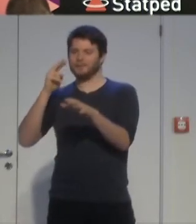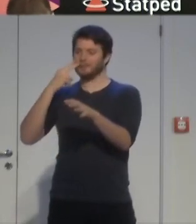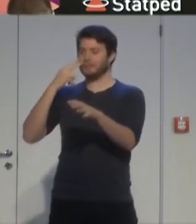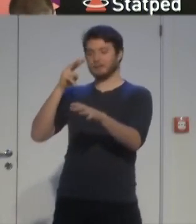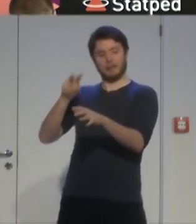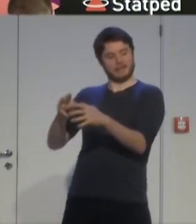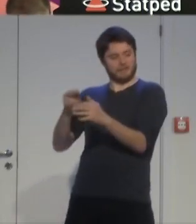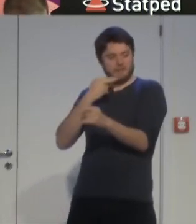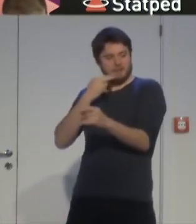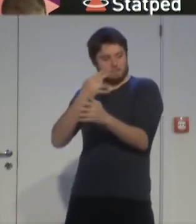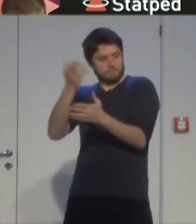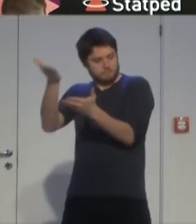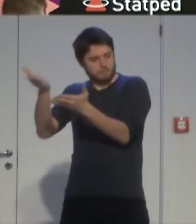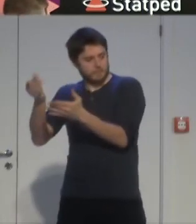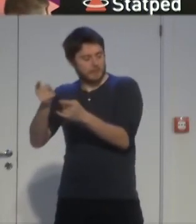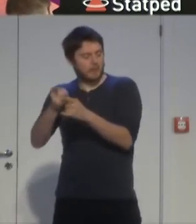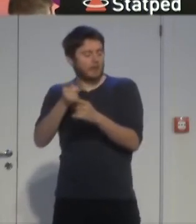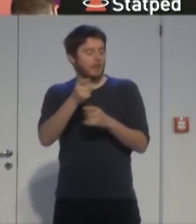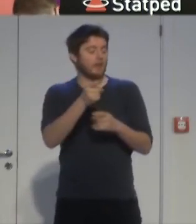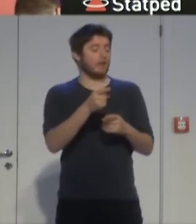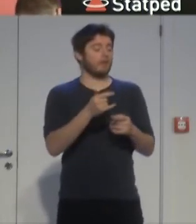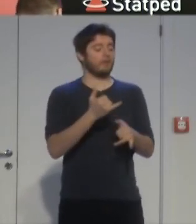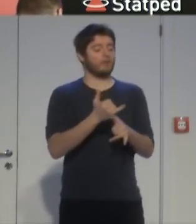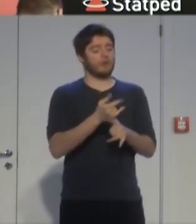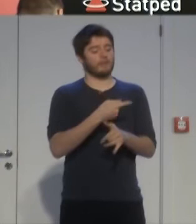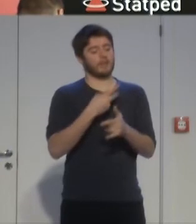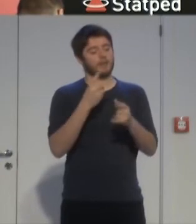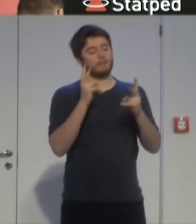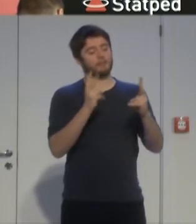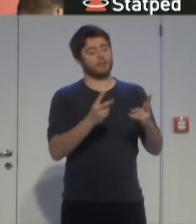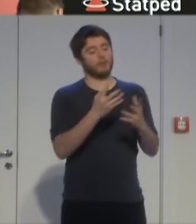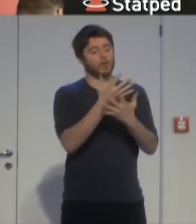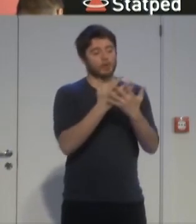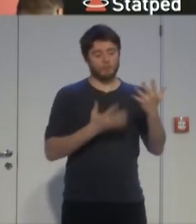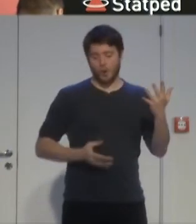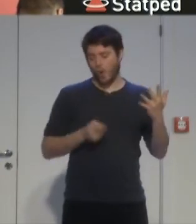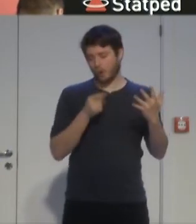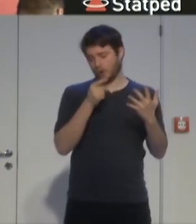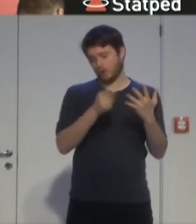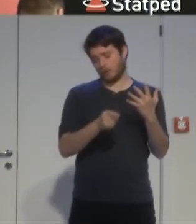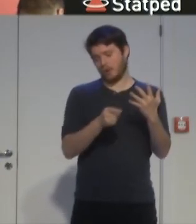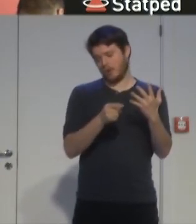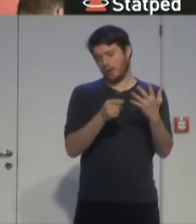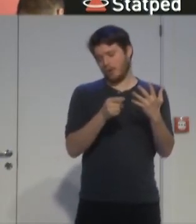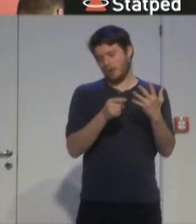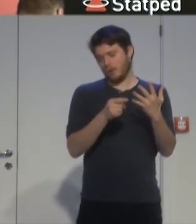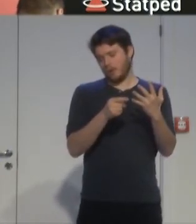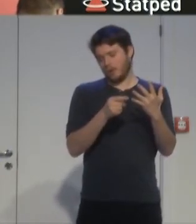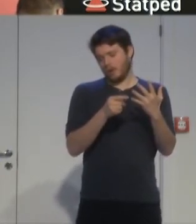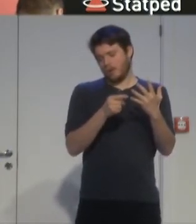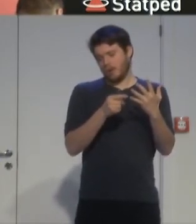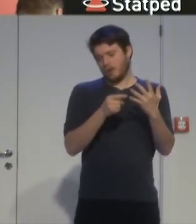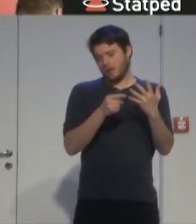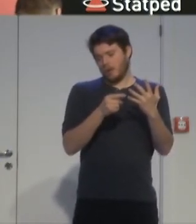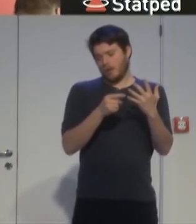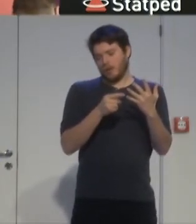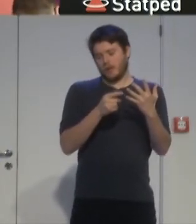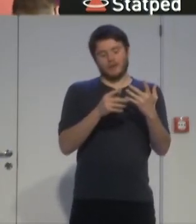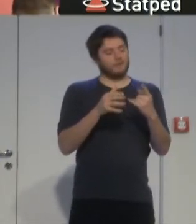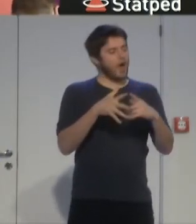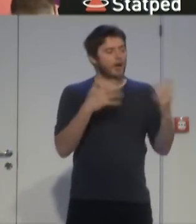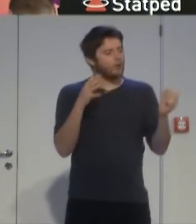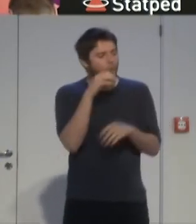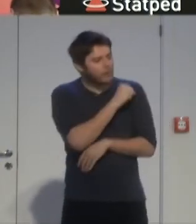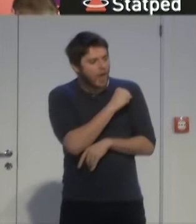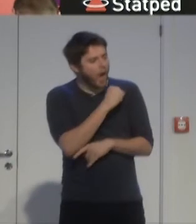Languaging is a natural way of using language beyond normative constraints. That's why it's relevant to congenital deafblindness. It has no normative constraints,